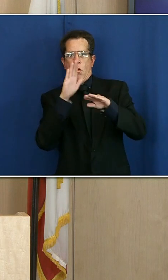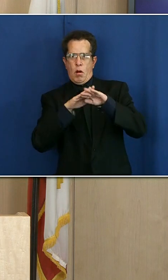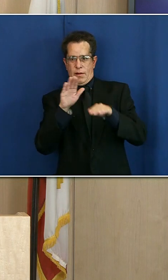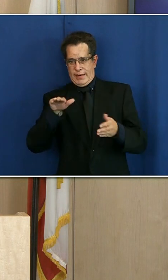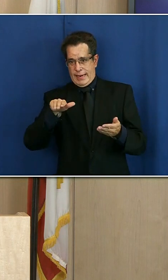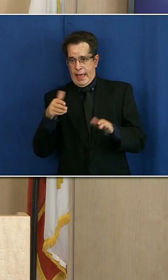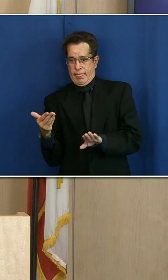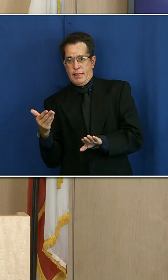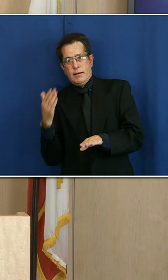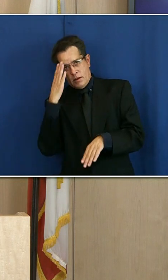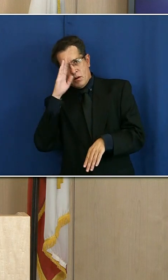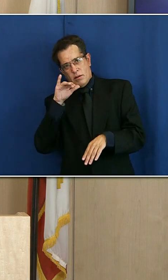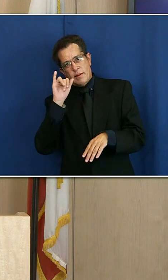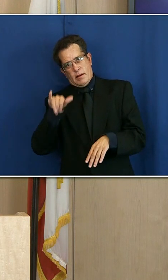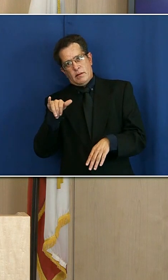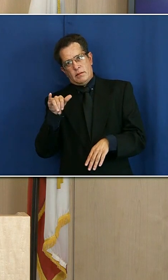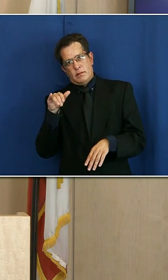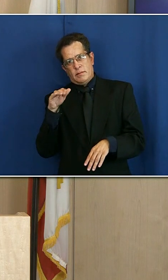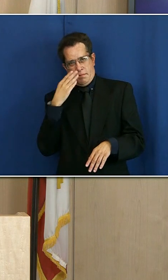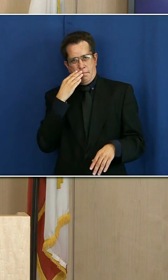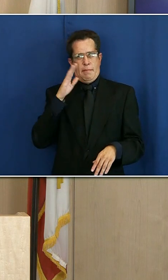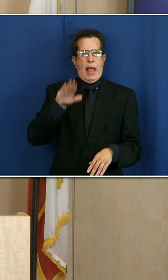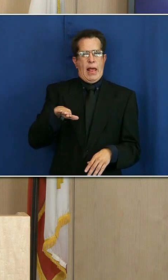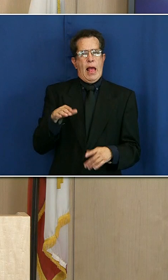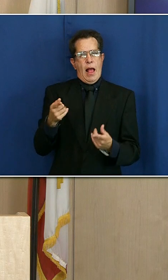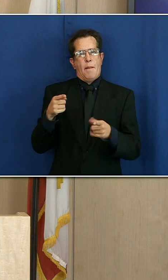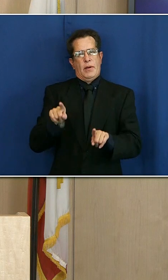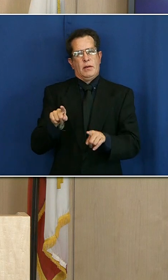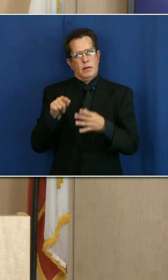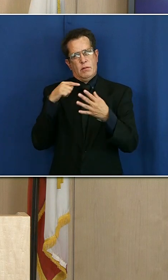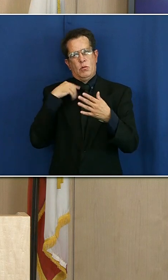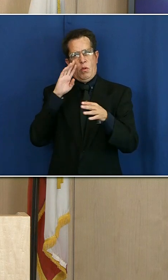the ultimate bad complication. But remember that